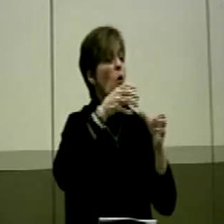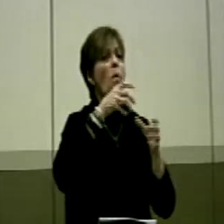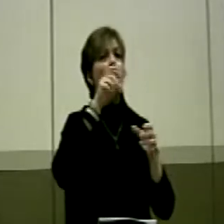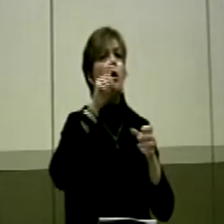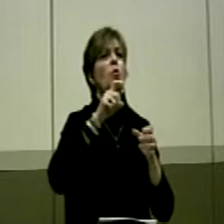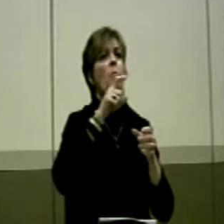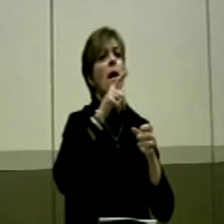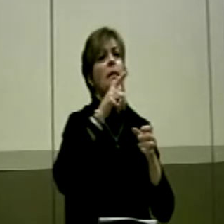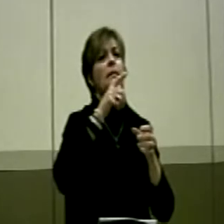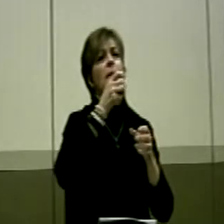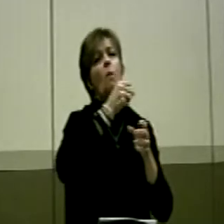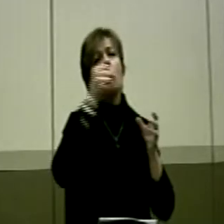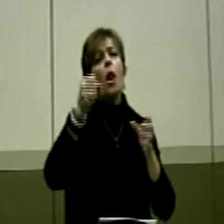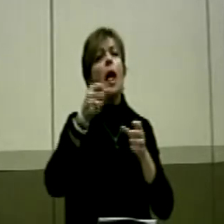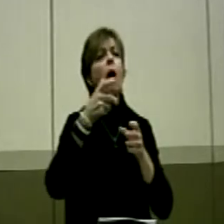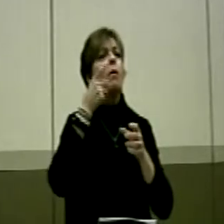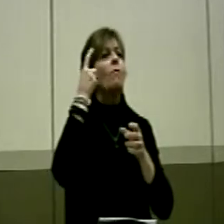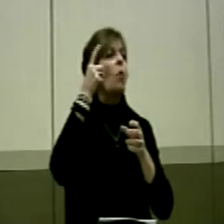Okay,